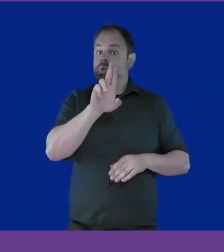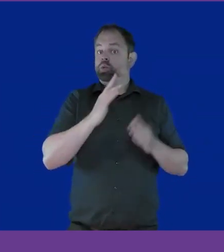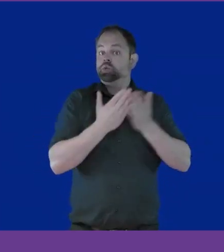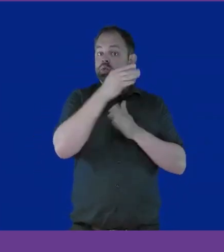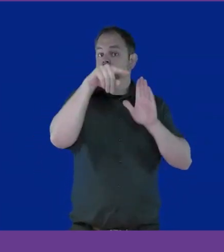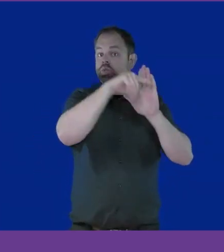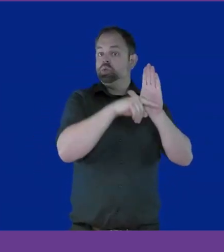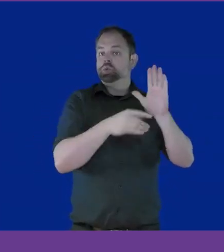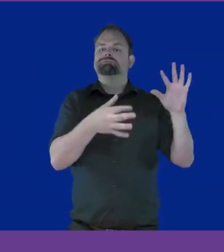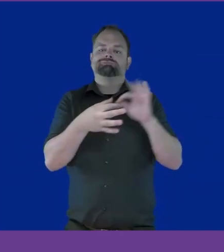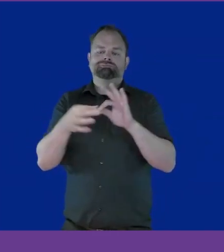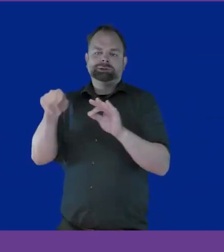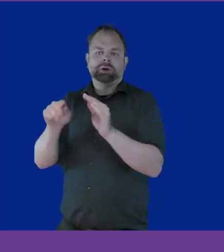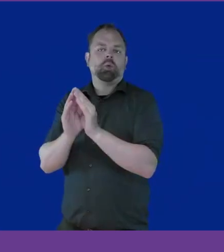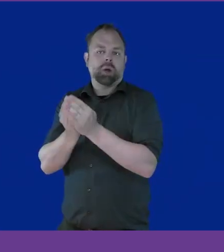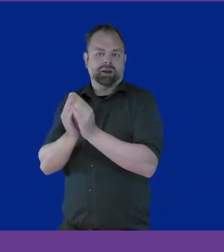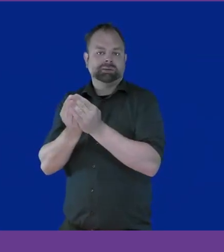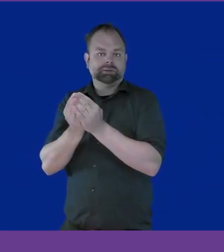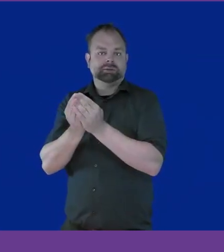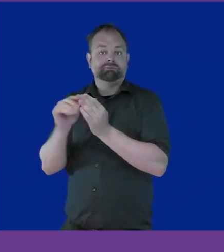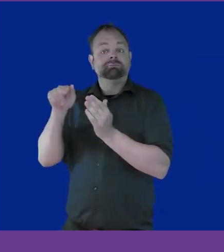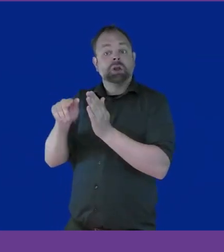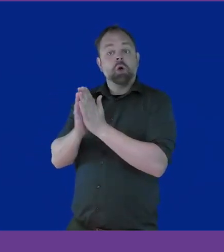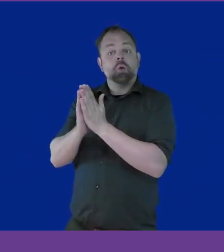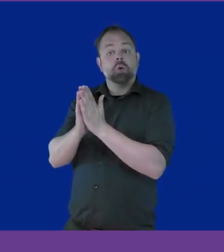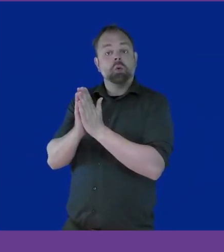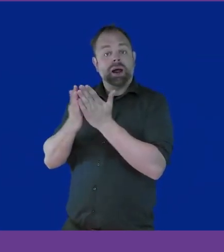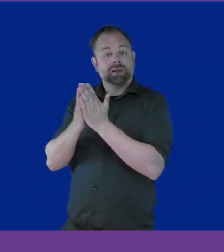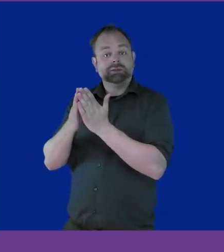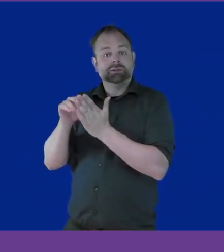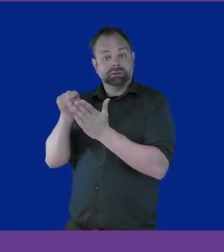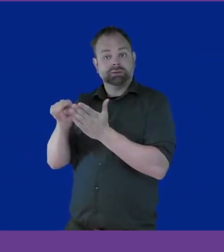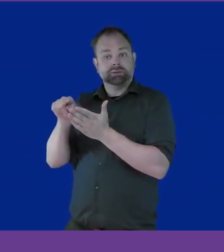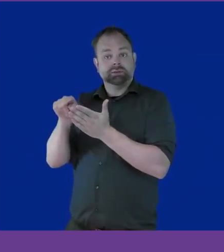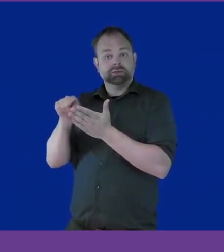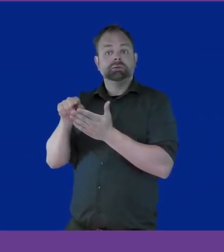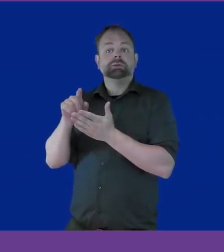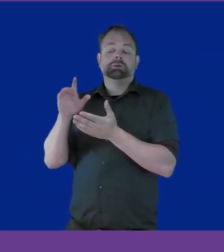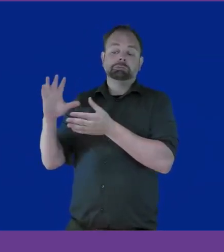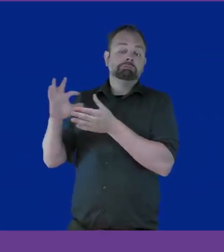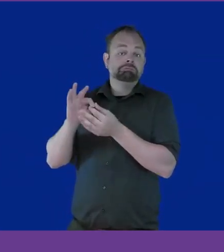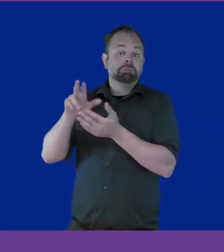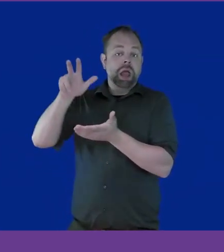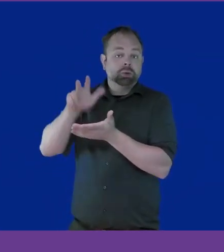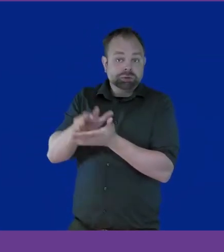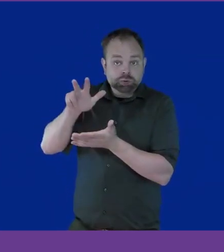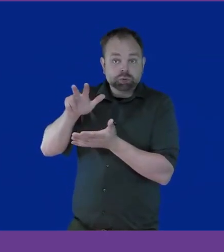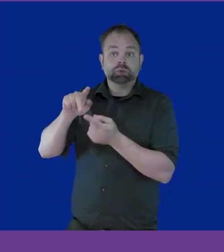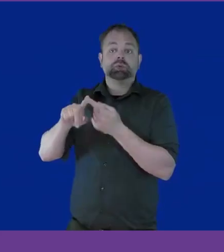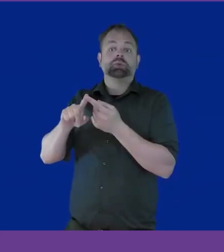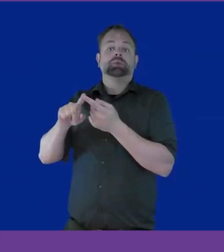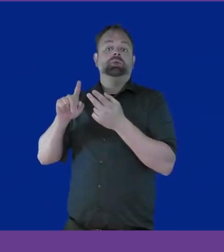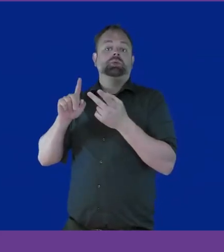has specific accessibility requirements. So there is this interplay here that I thought it was